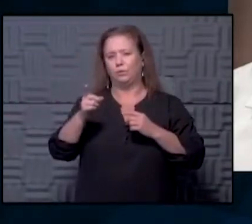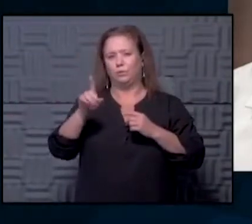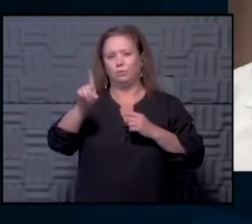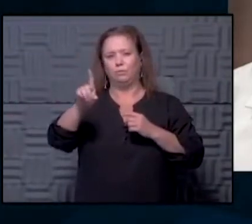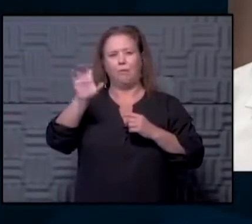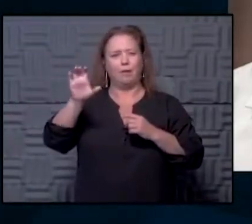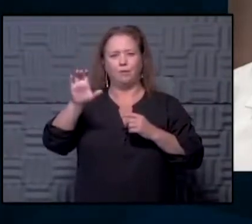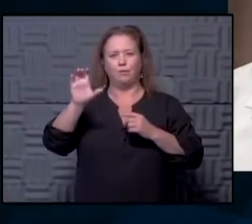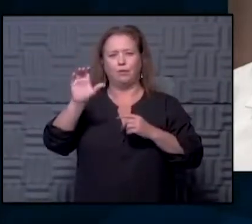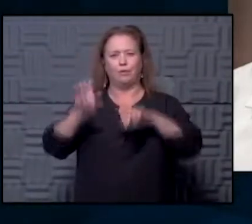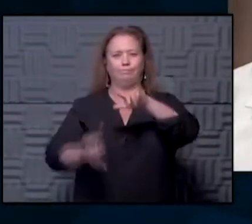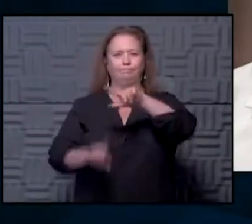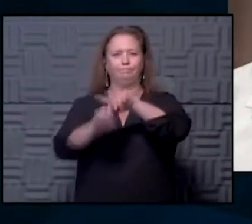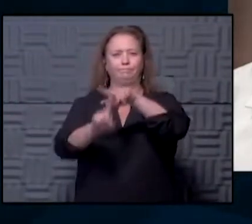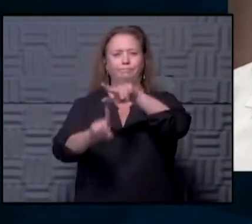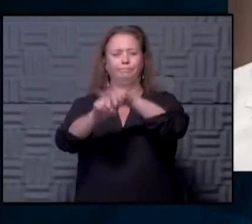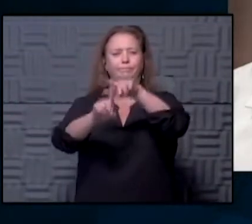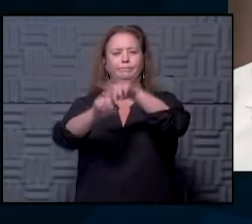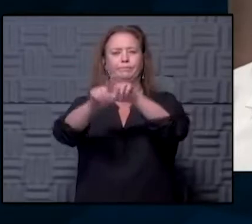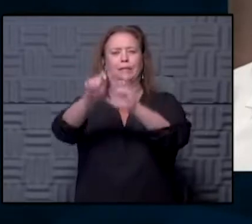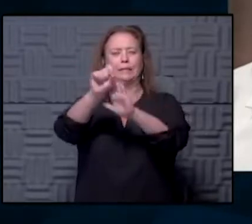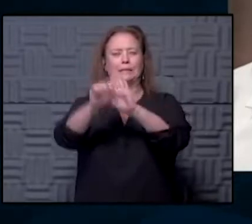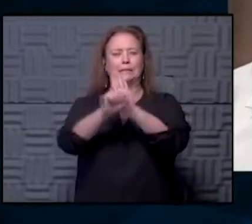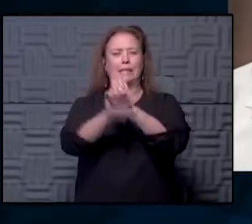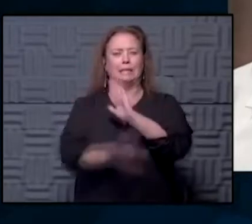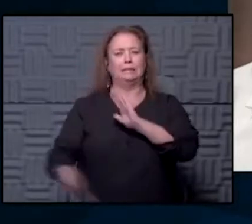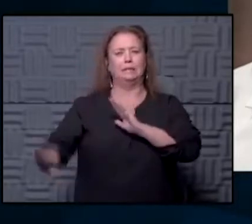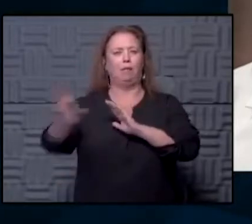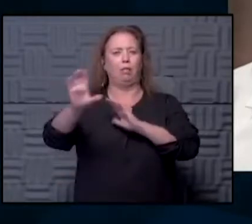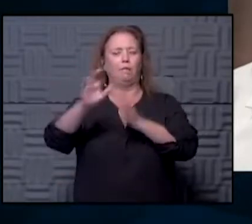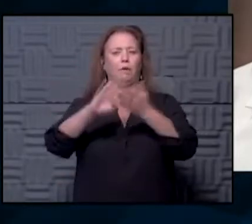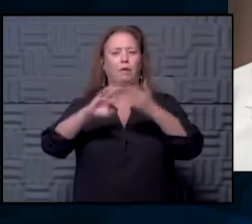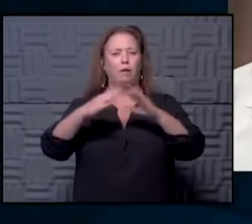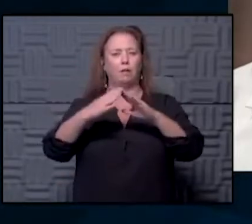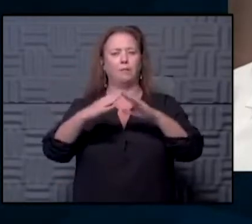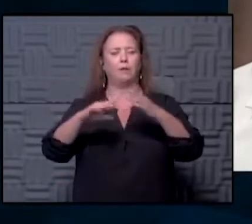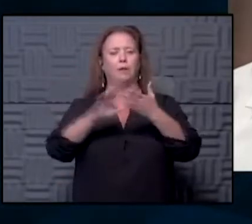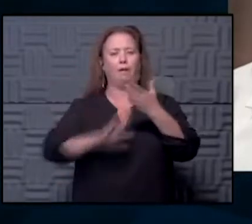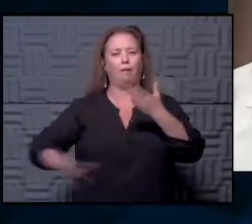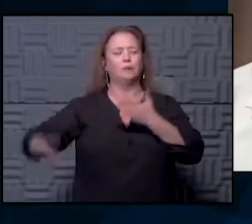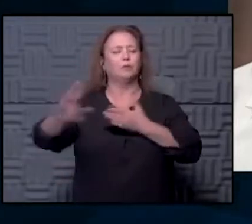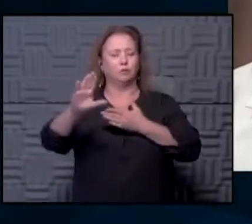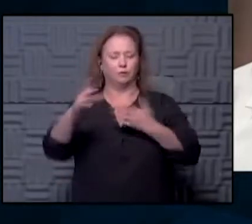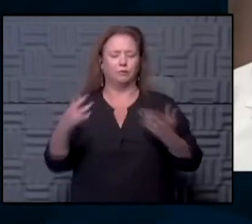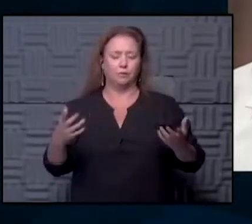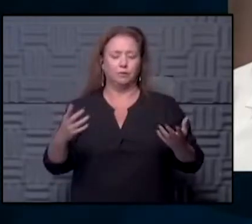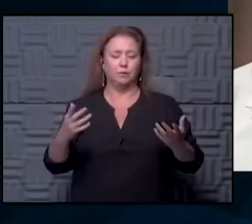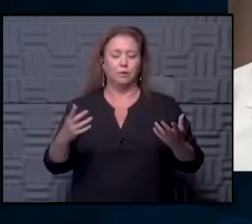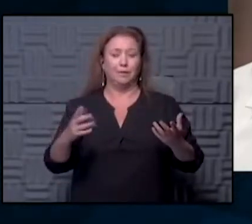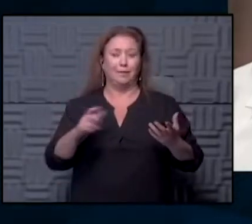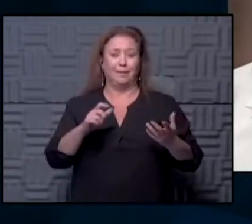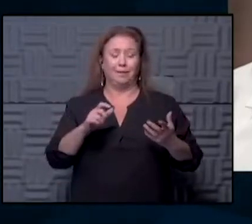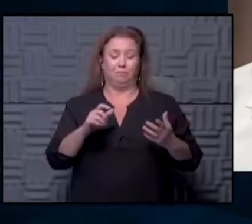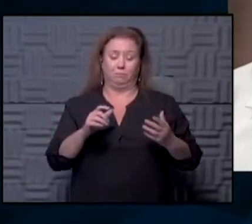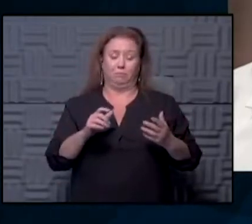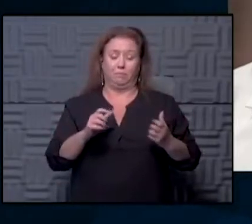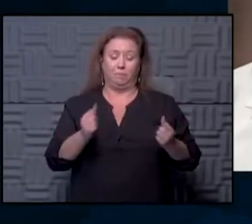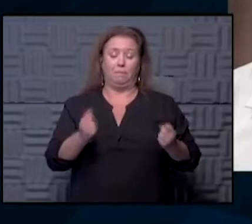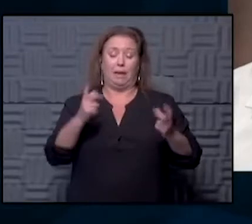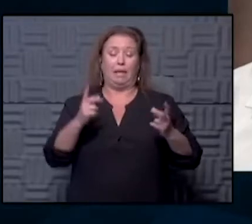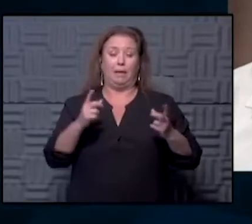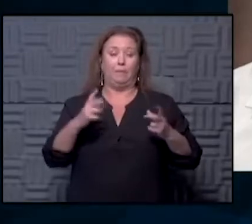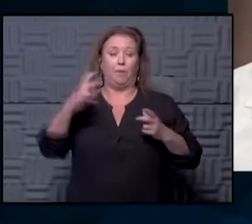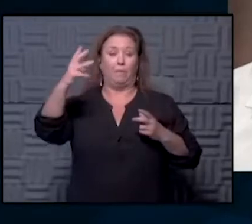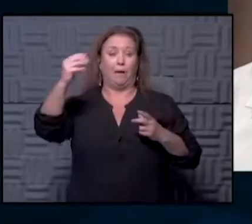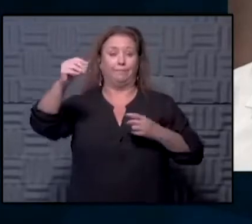of cases cropping up around the state in various colleges, community colleges, settings, and a lot of those weren't locally transmitted. A lot of them came in from